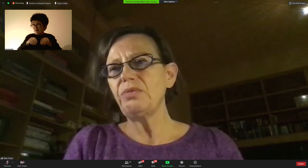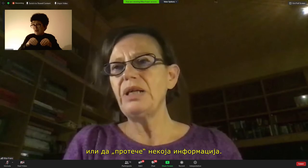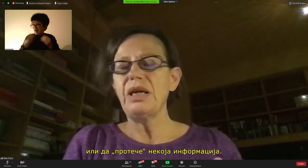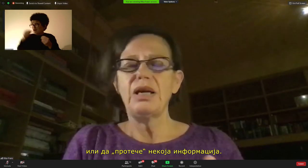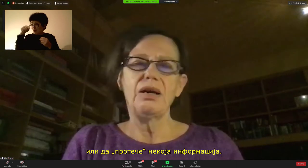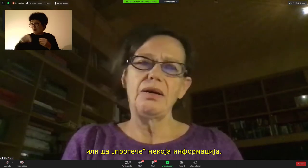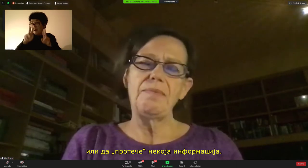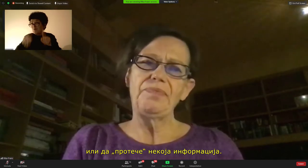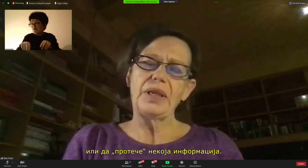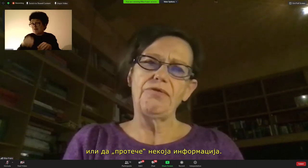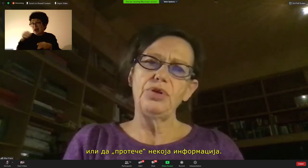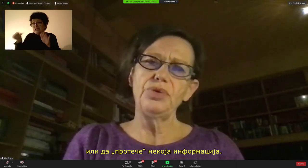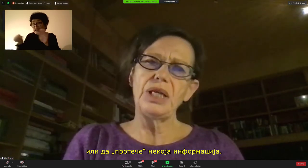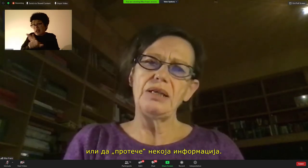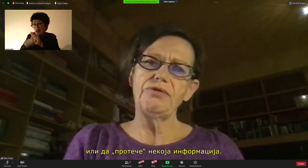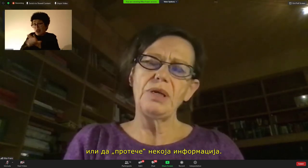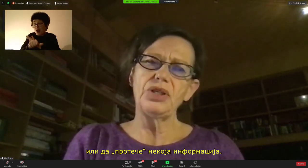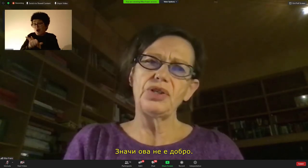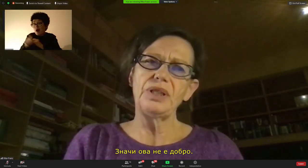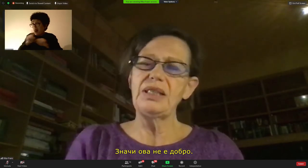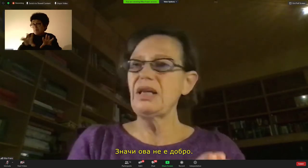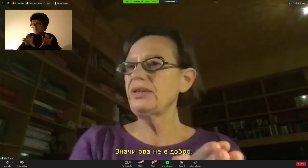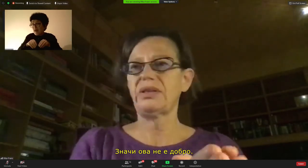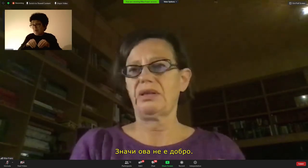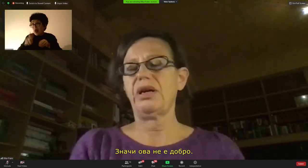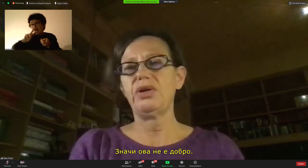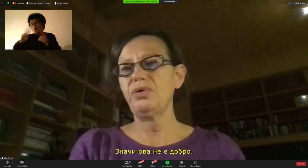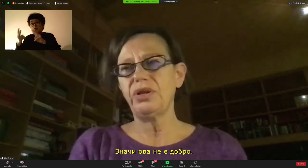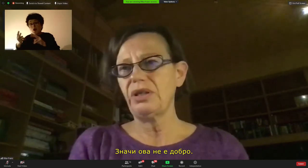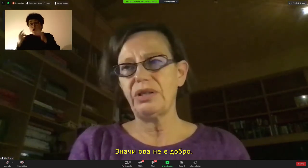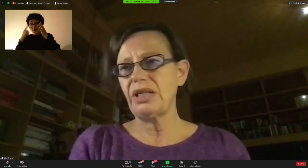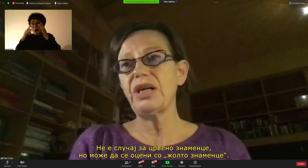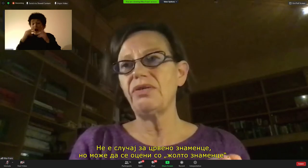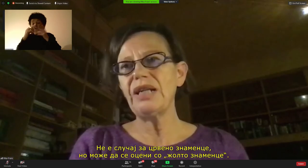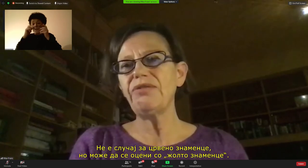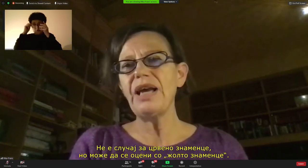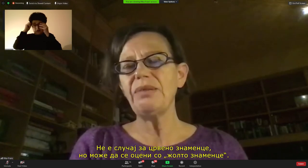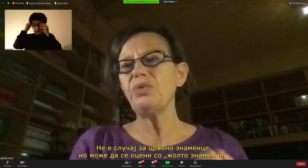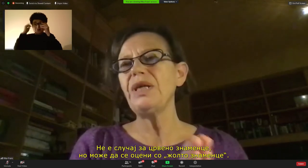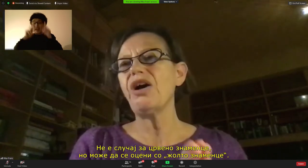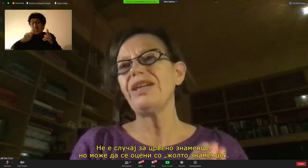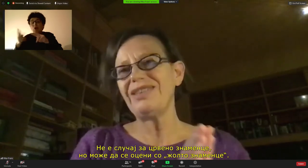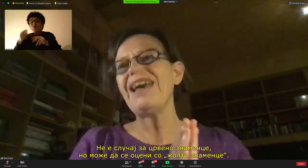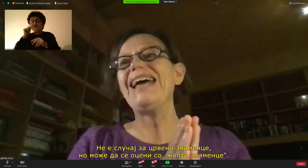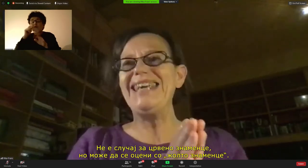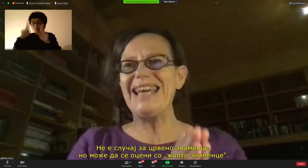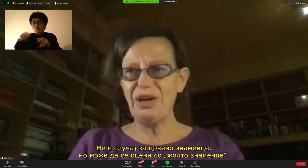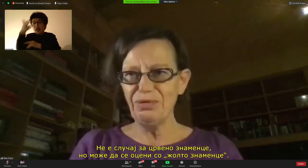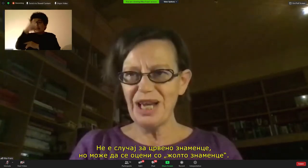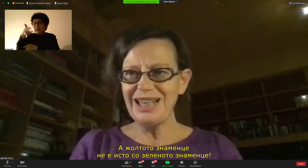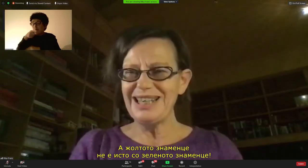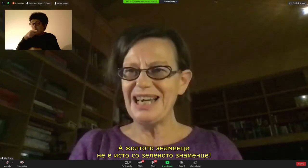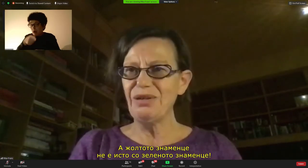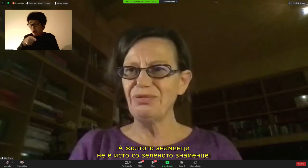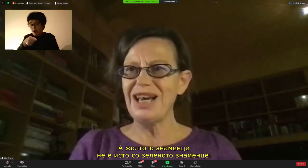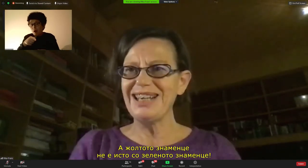could be flaws in the information. So this is not a good, it's not a red flag, but we call it a yellow